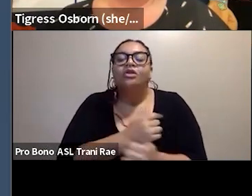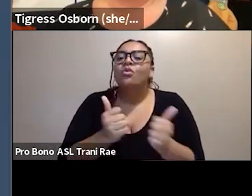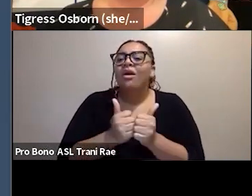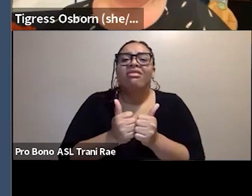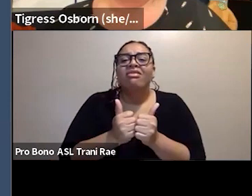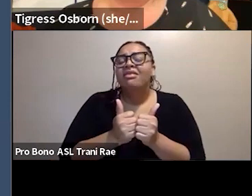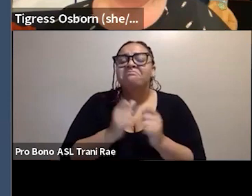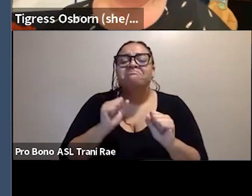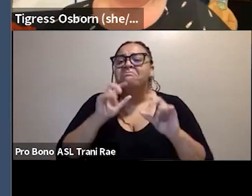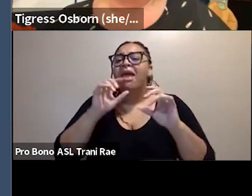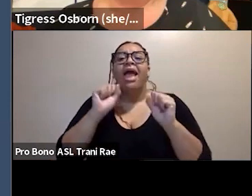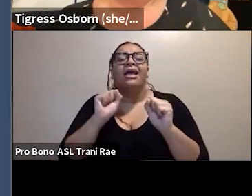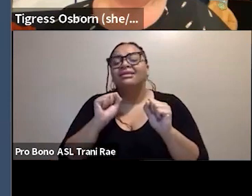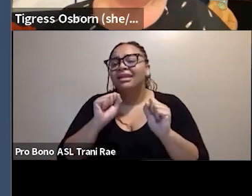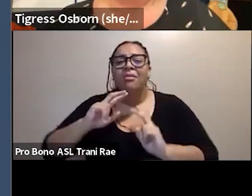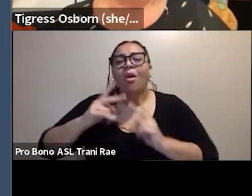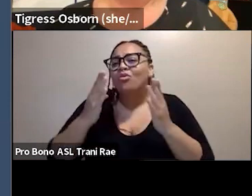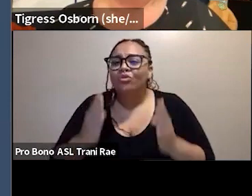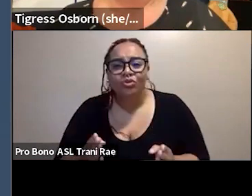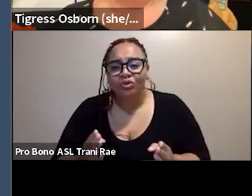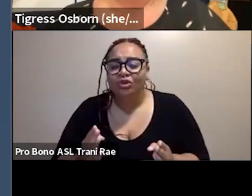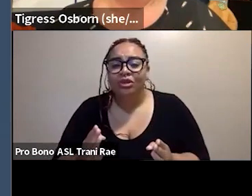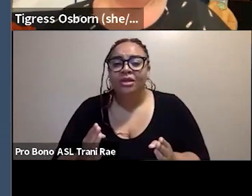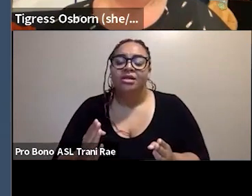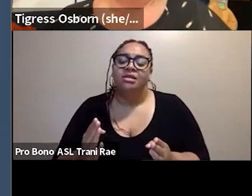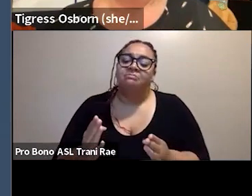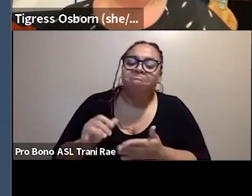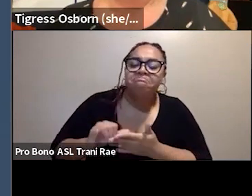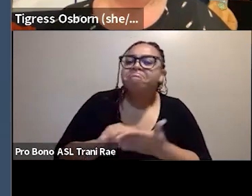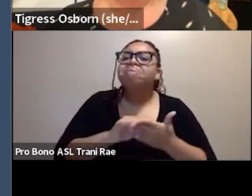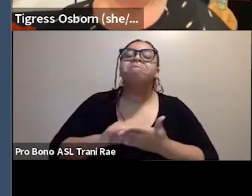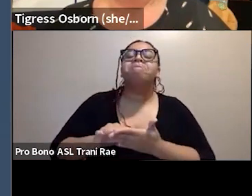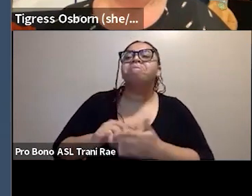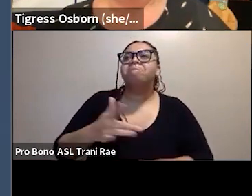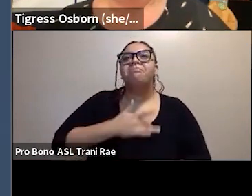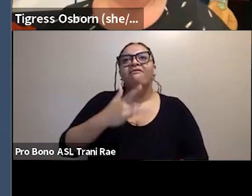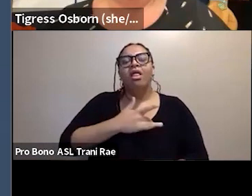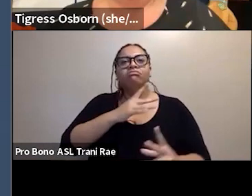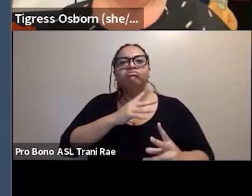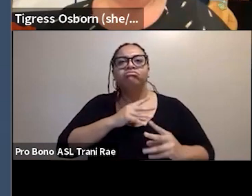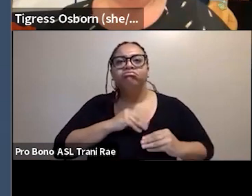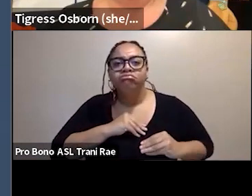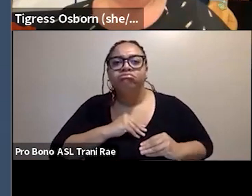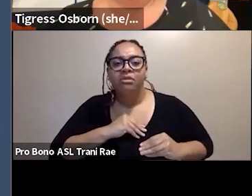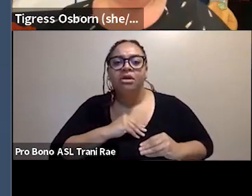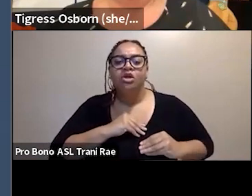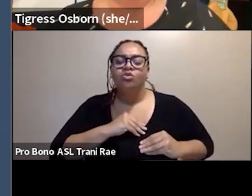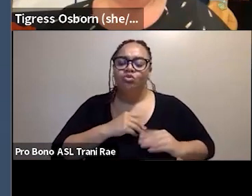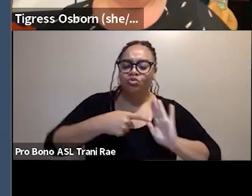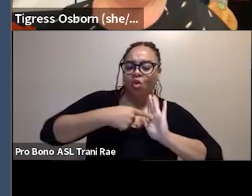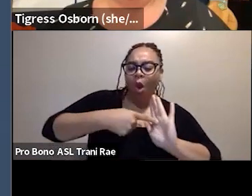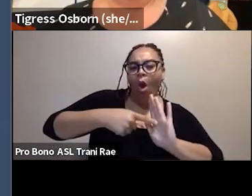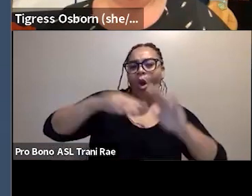by colors fine and bright, limbed in lace and silk and cotton to flower its curves and cleavage